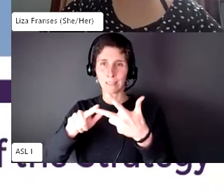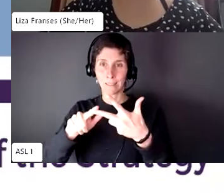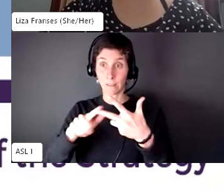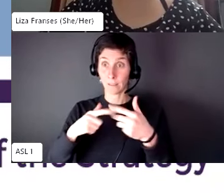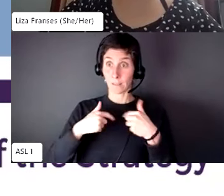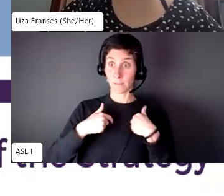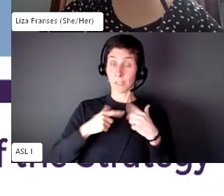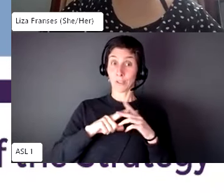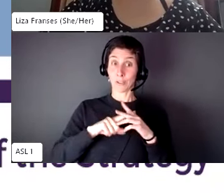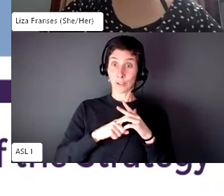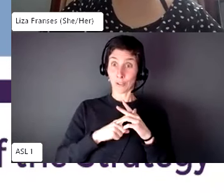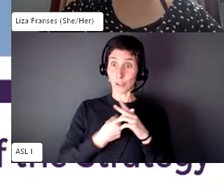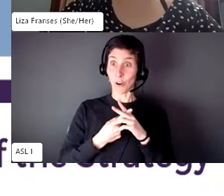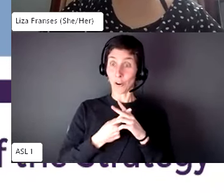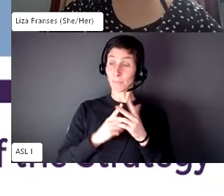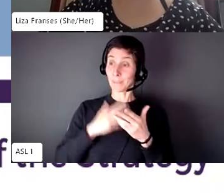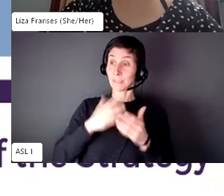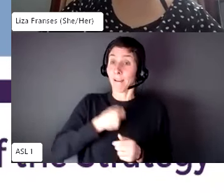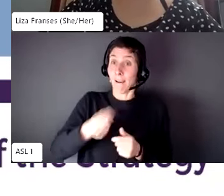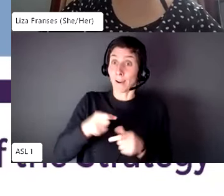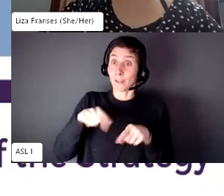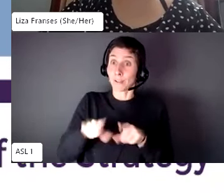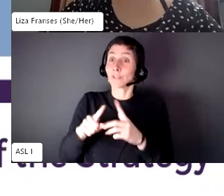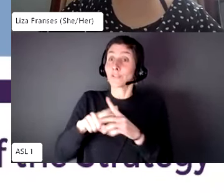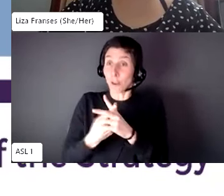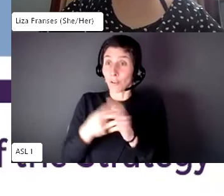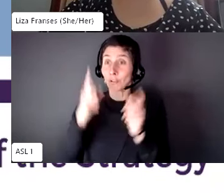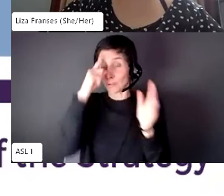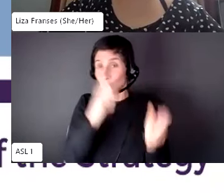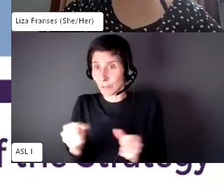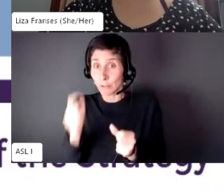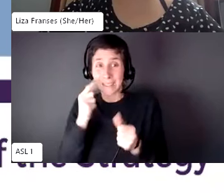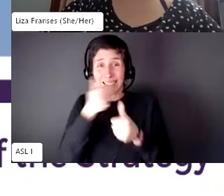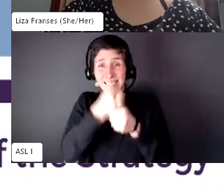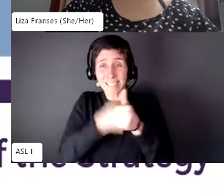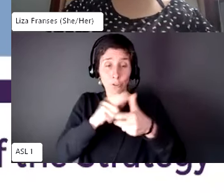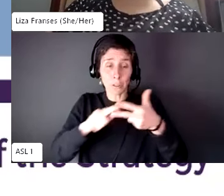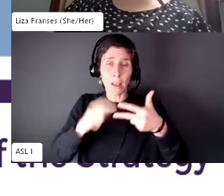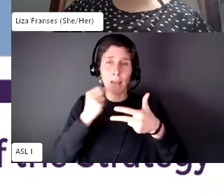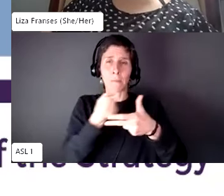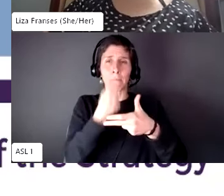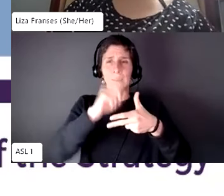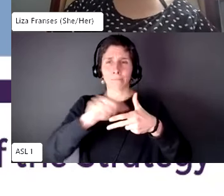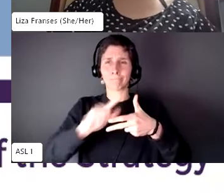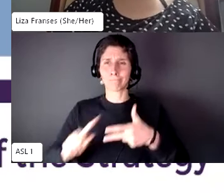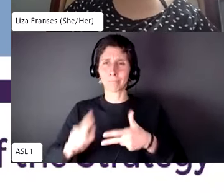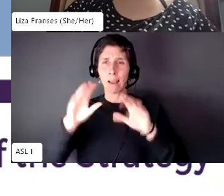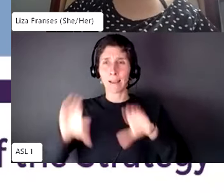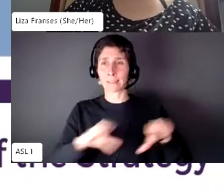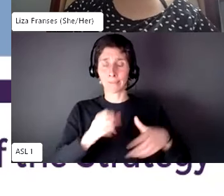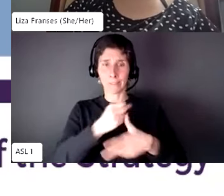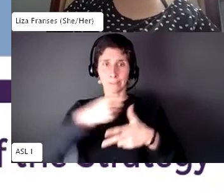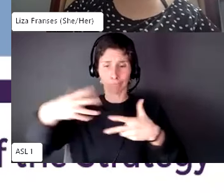the strategy, we have many activities that fall under each of these domains. And they've grown over the number of years, as